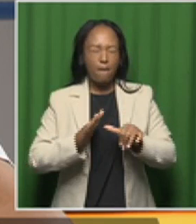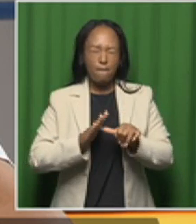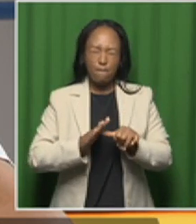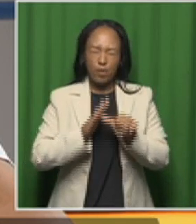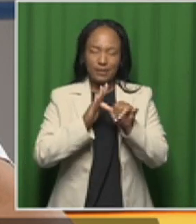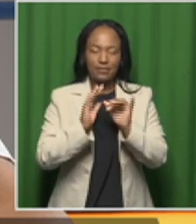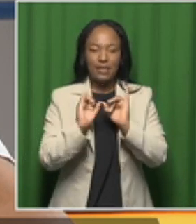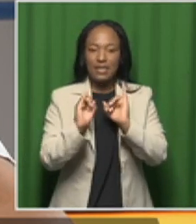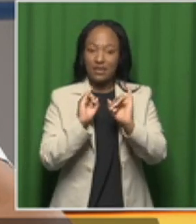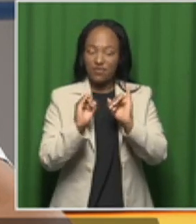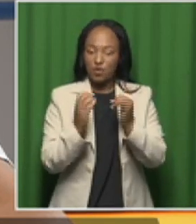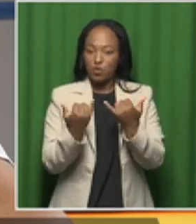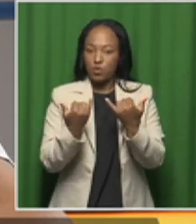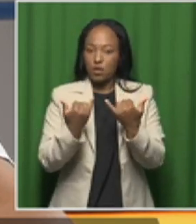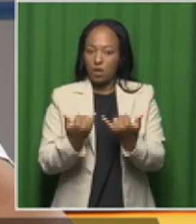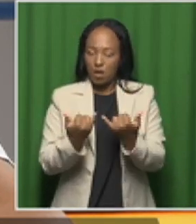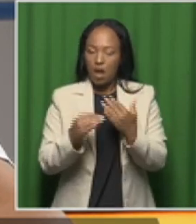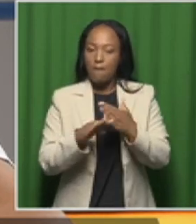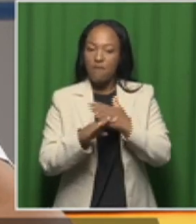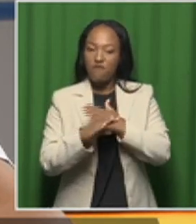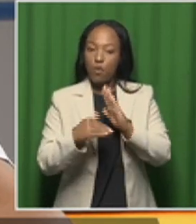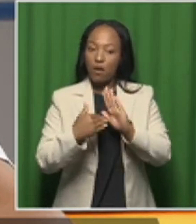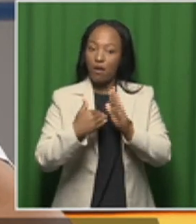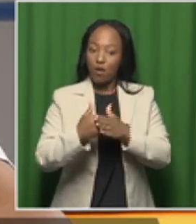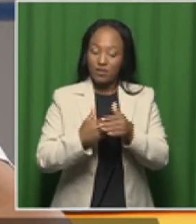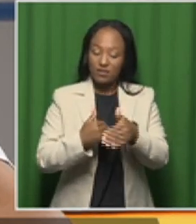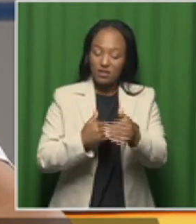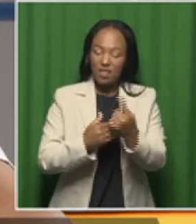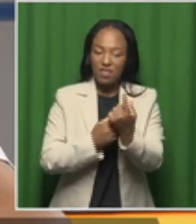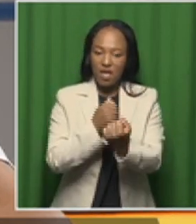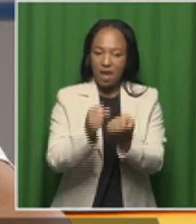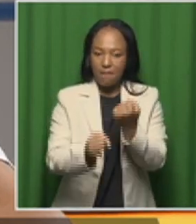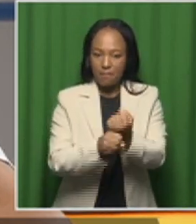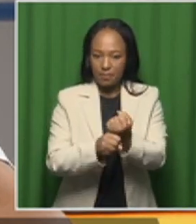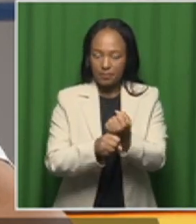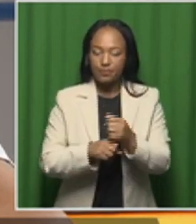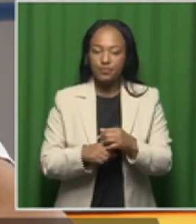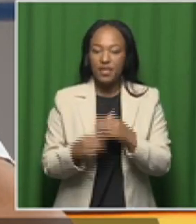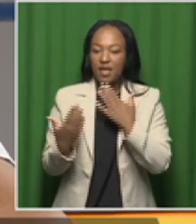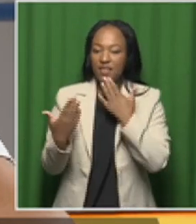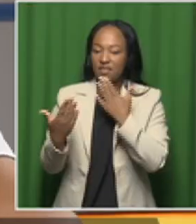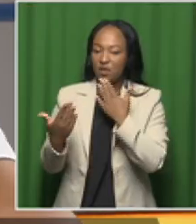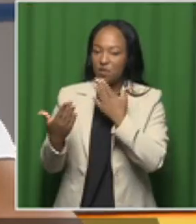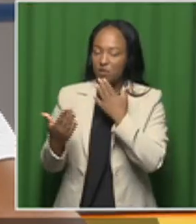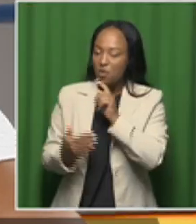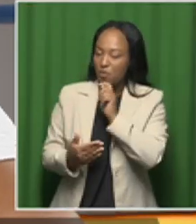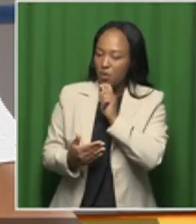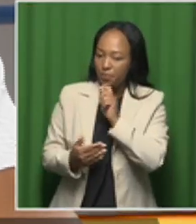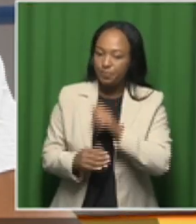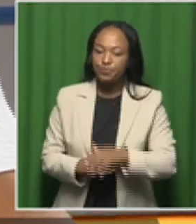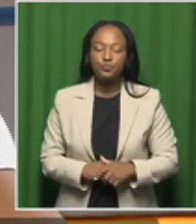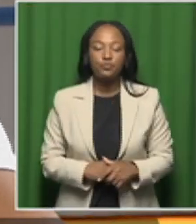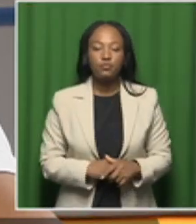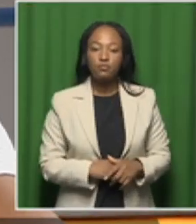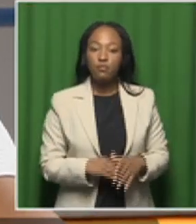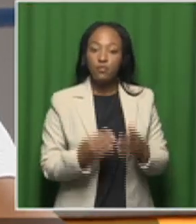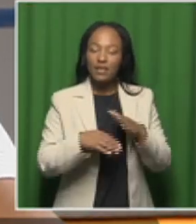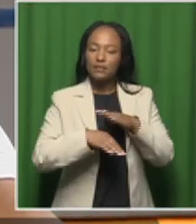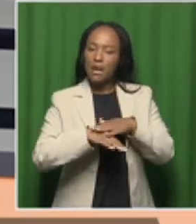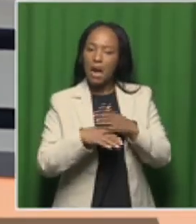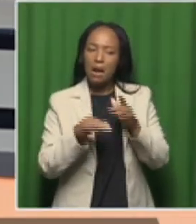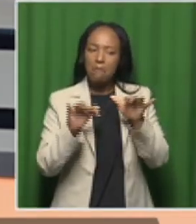we'll be doing as we close off the December year. Good morning. Thank you so much for having me. Yeah. So this is a time where